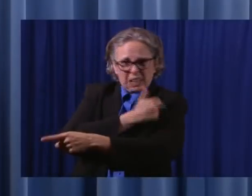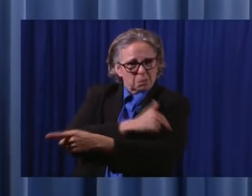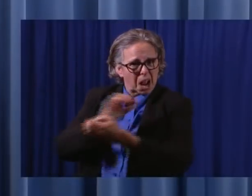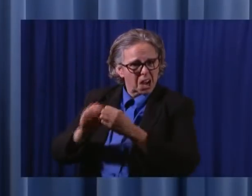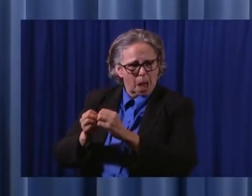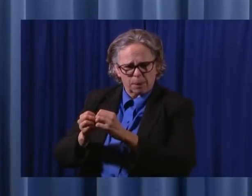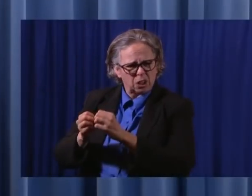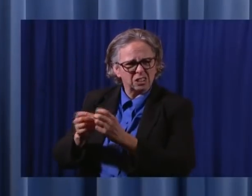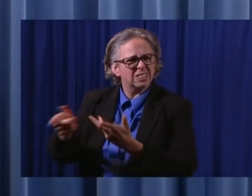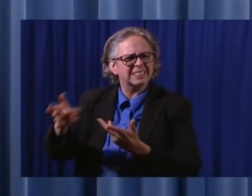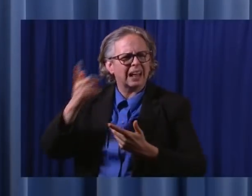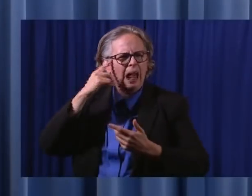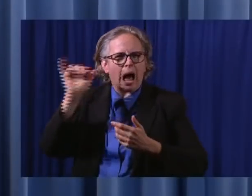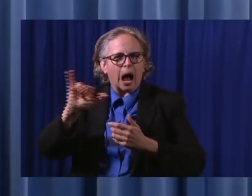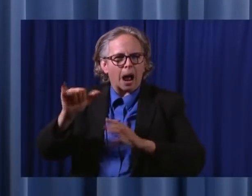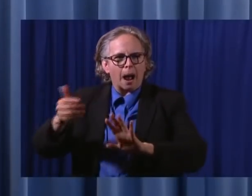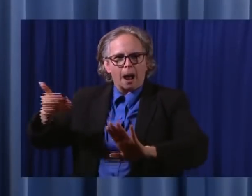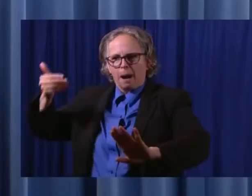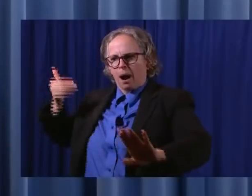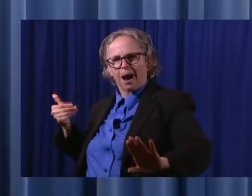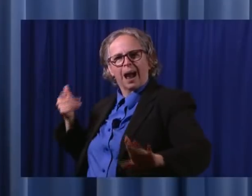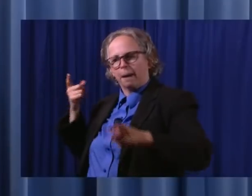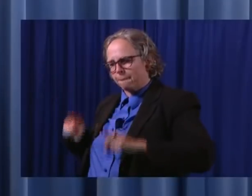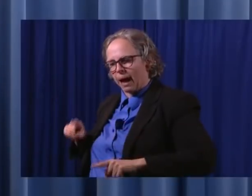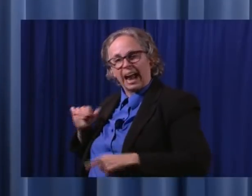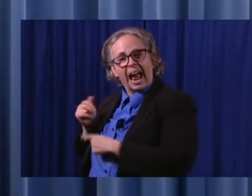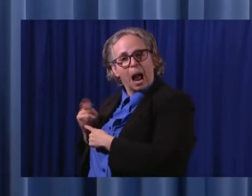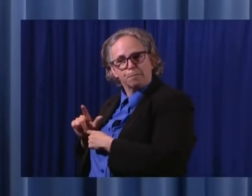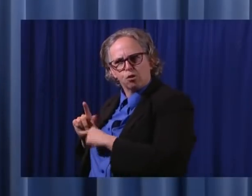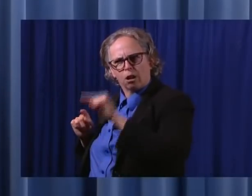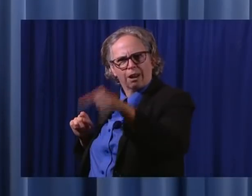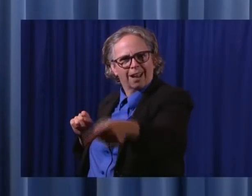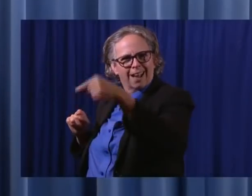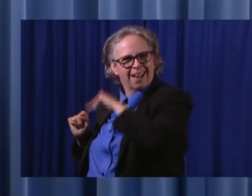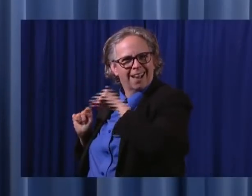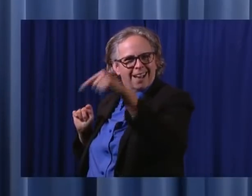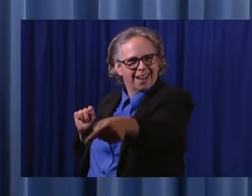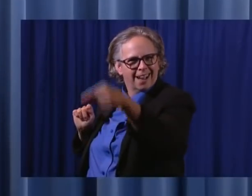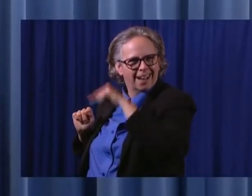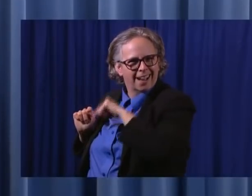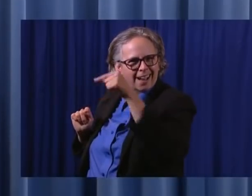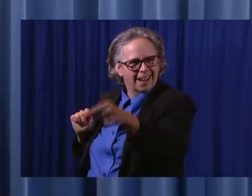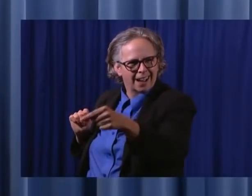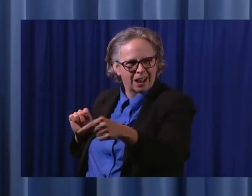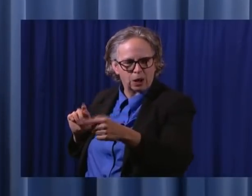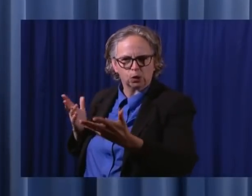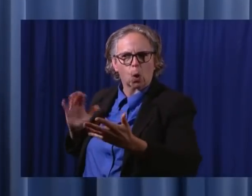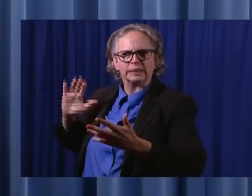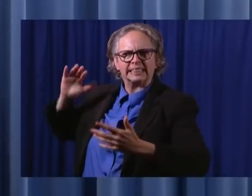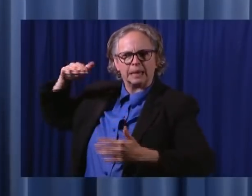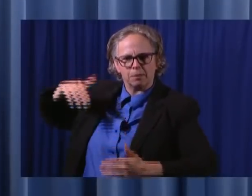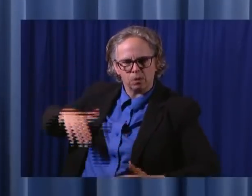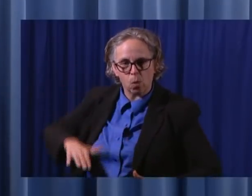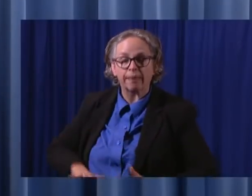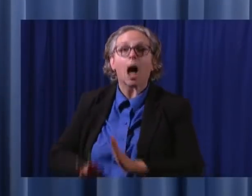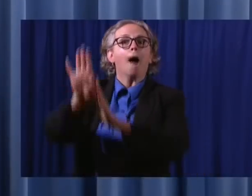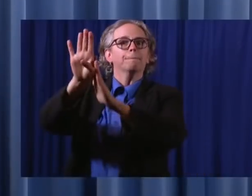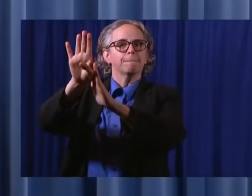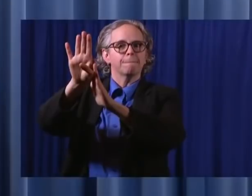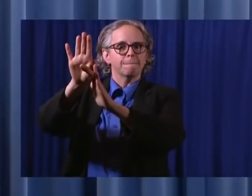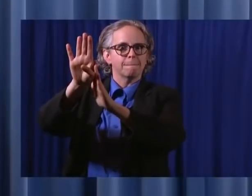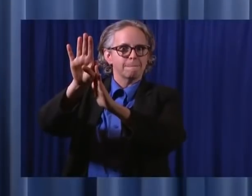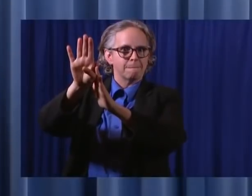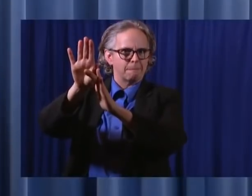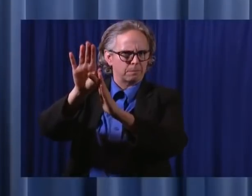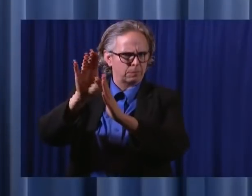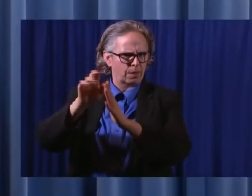April. To make sure we have enough hospital and ICU beds to treat everyone who needs care, such as those who need emergency surgery or in a car crash or are